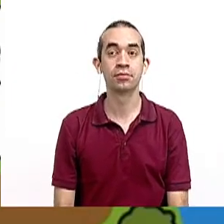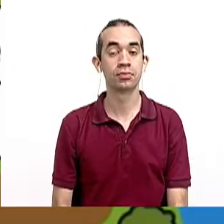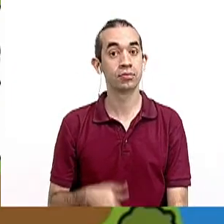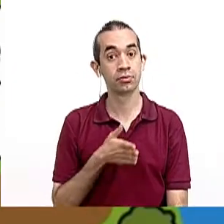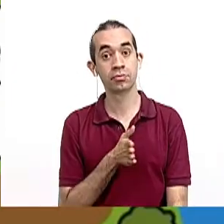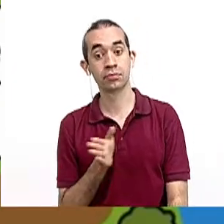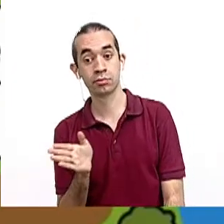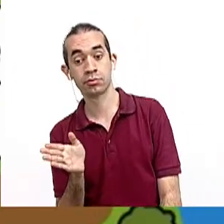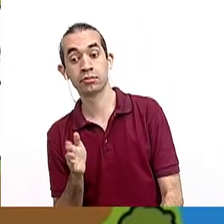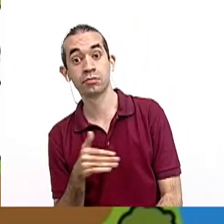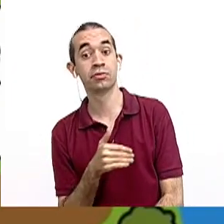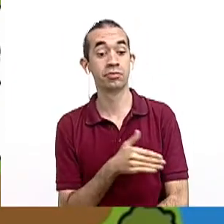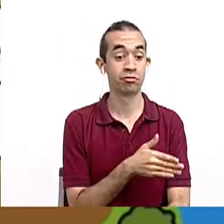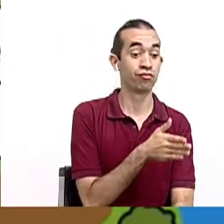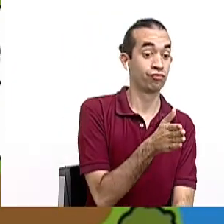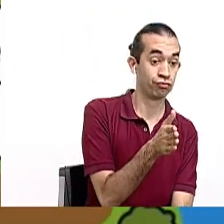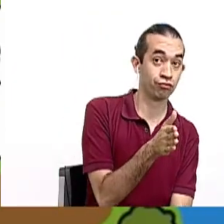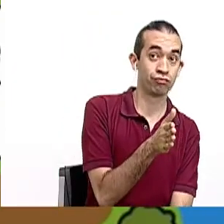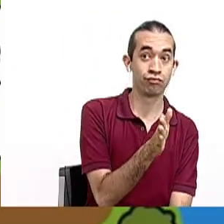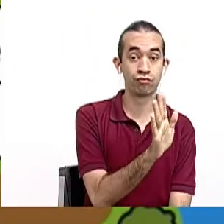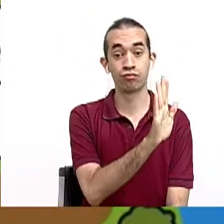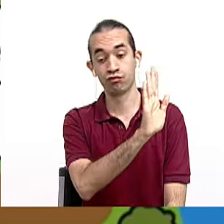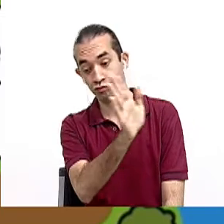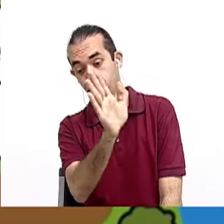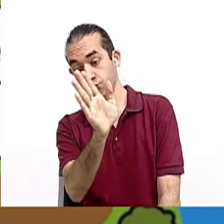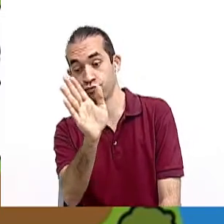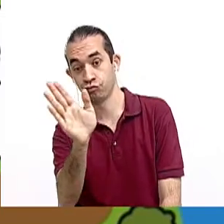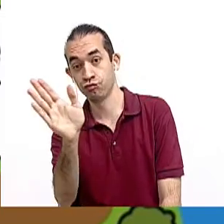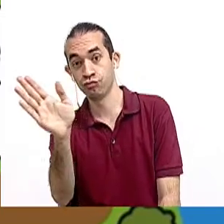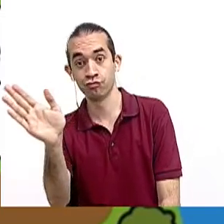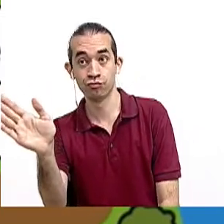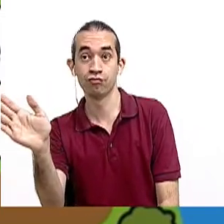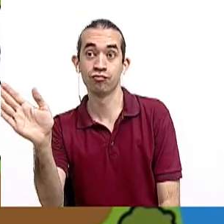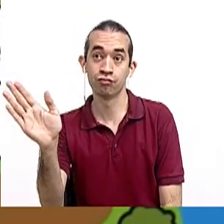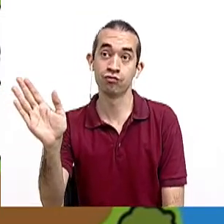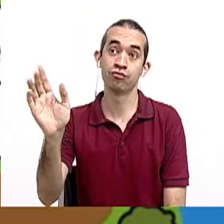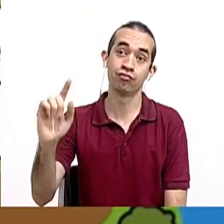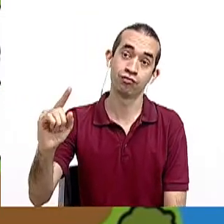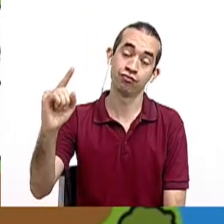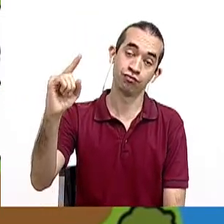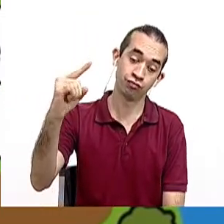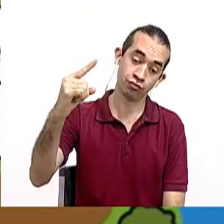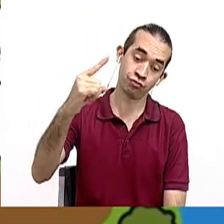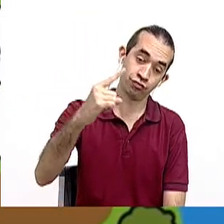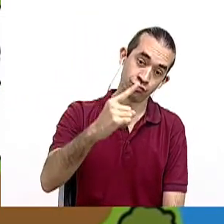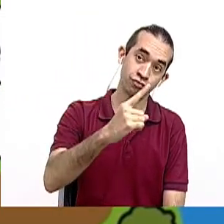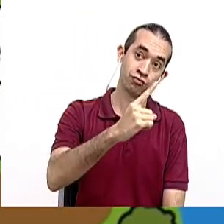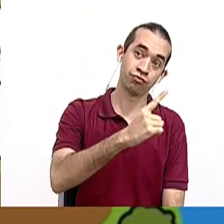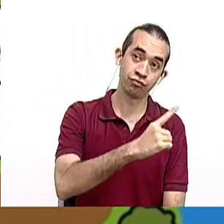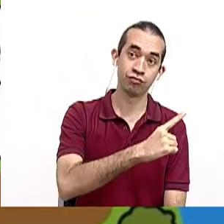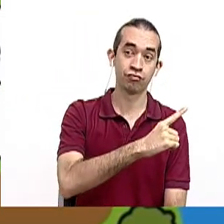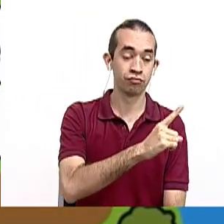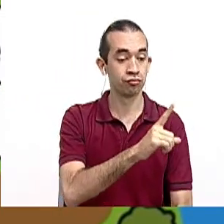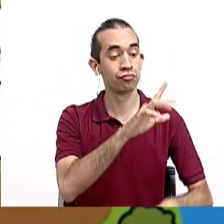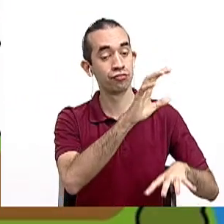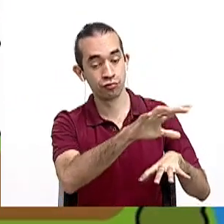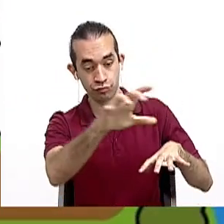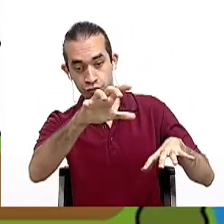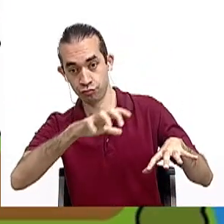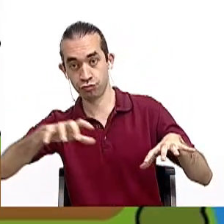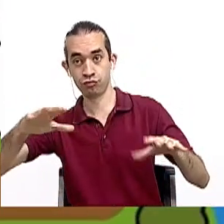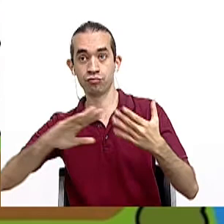Turn left, turn right. Go straight ahead. Up the street, then back down, past places